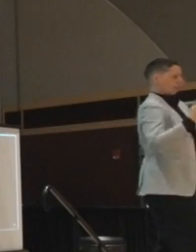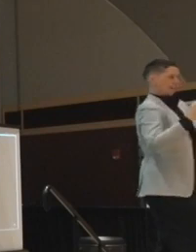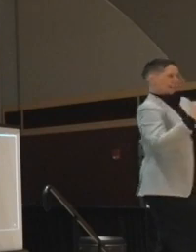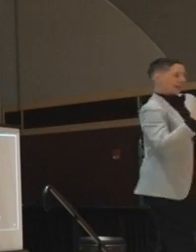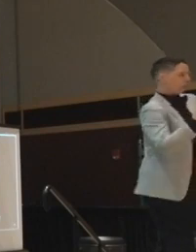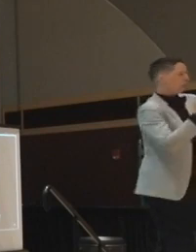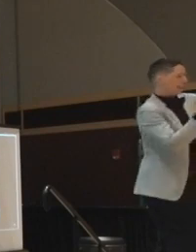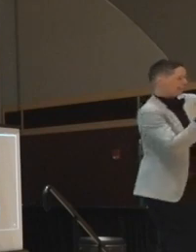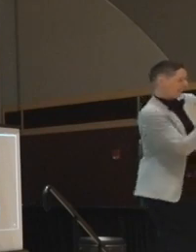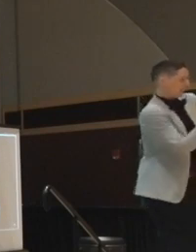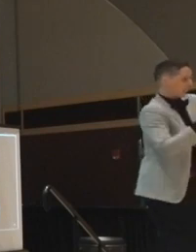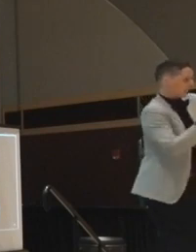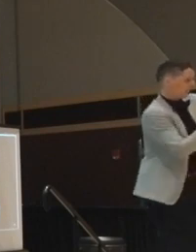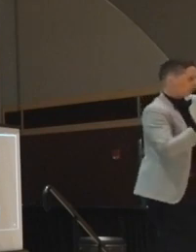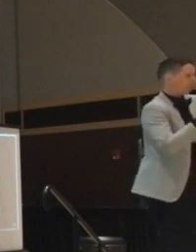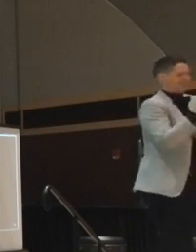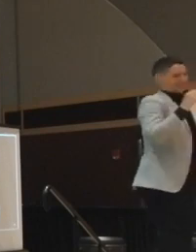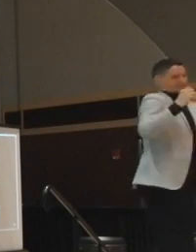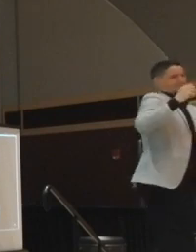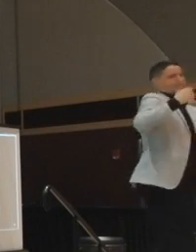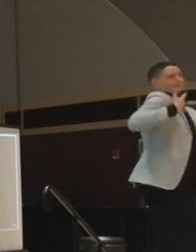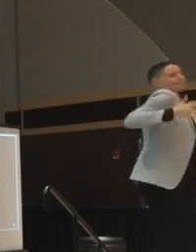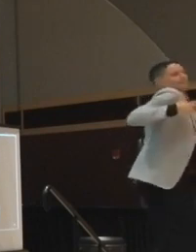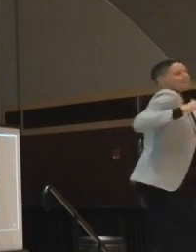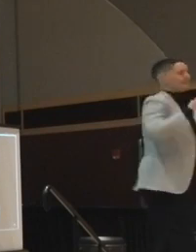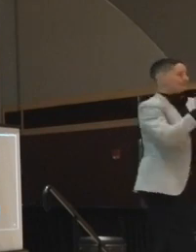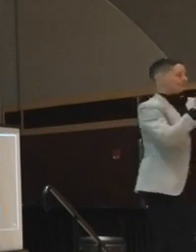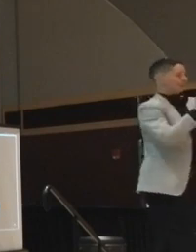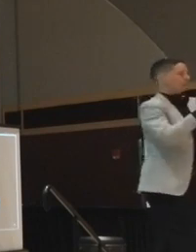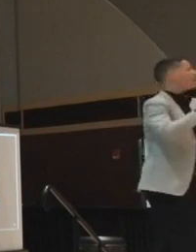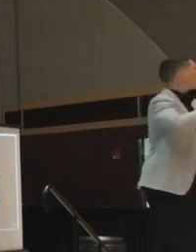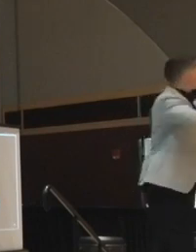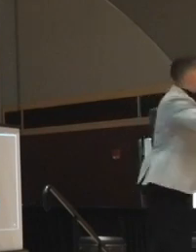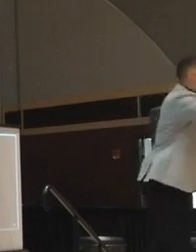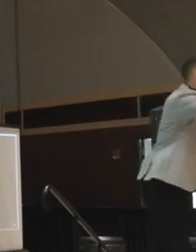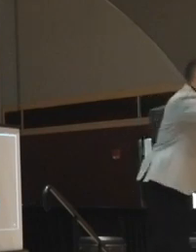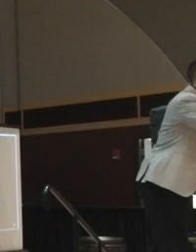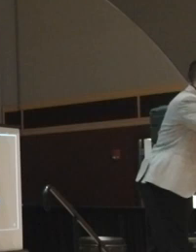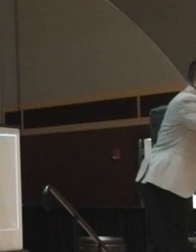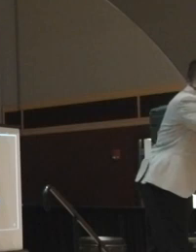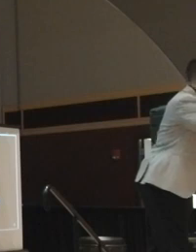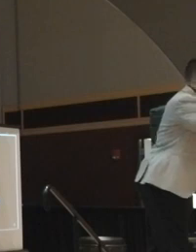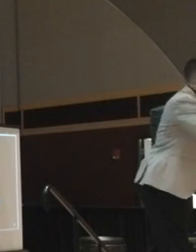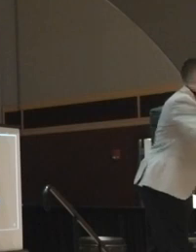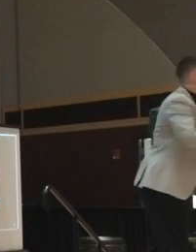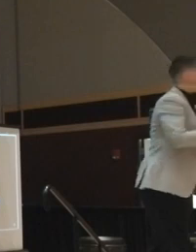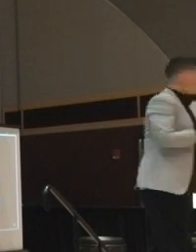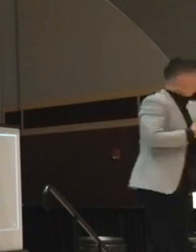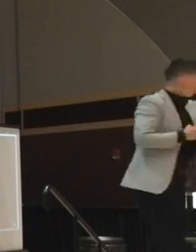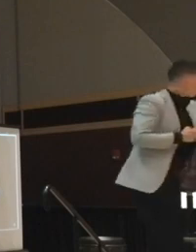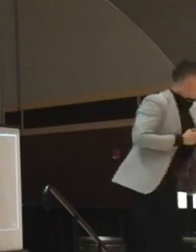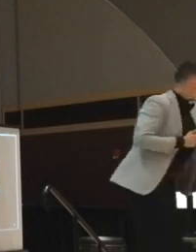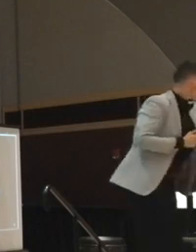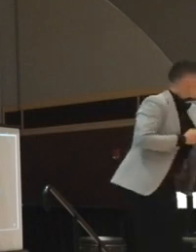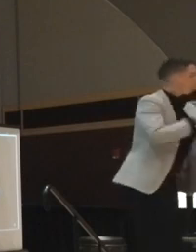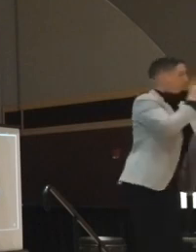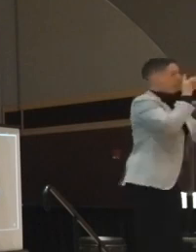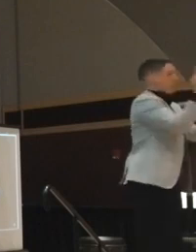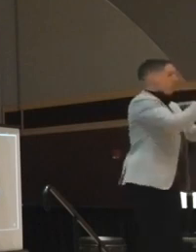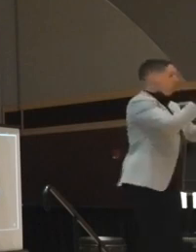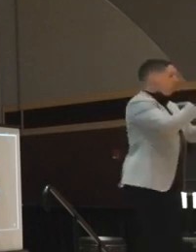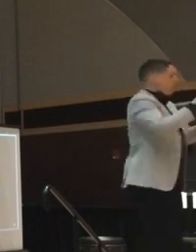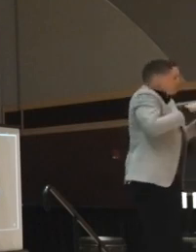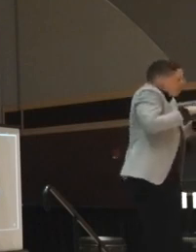Okay, that violated all rules in engineering. You're trusting a single, extremely fragile